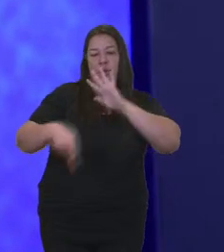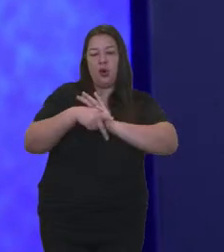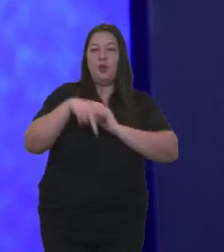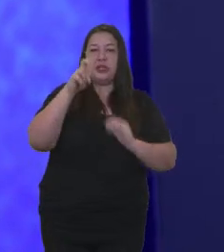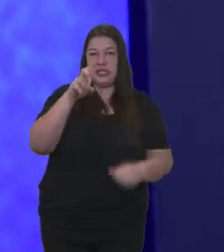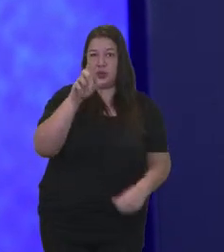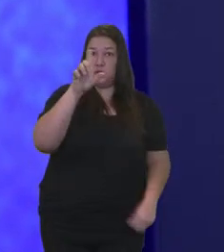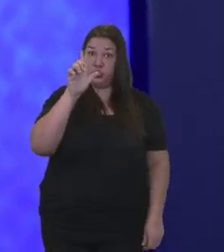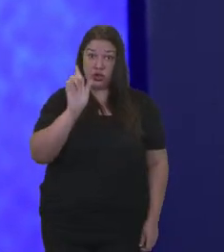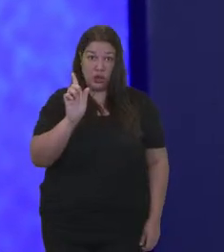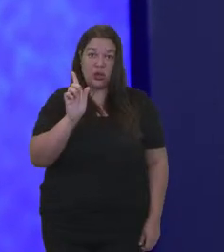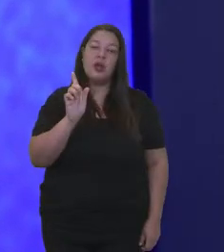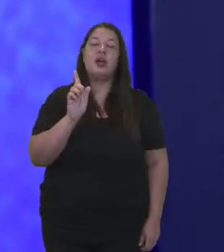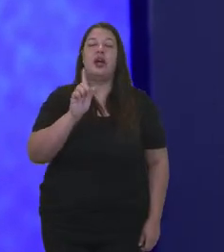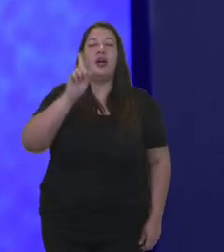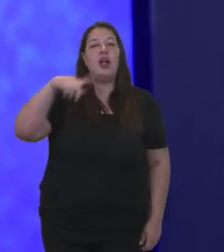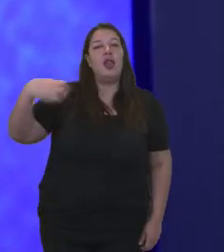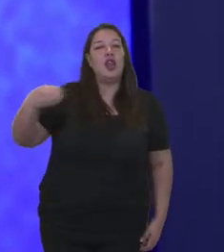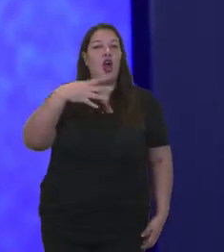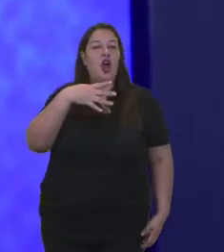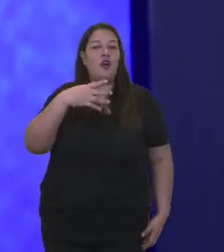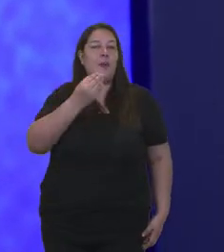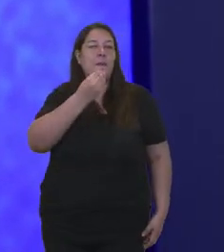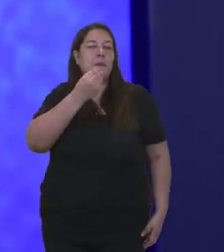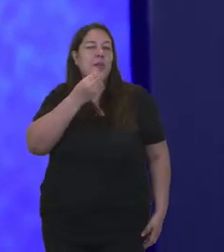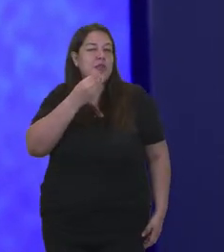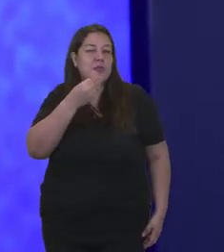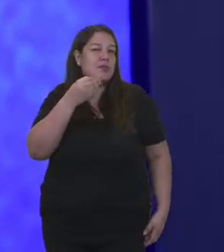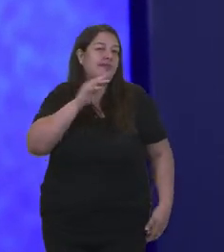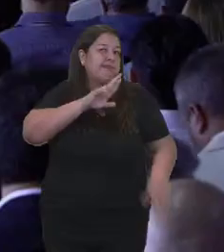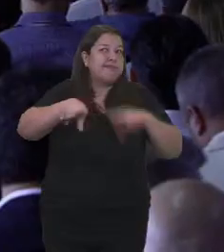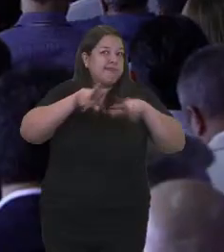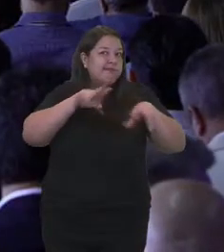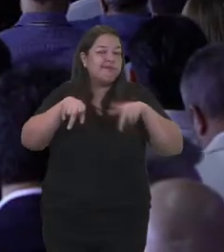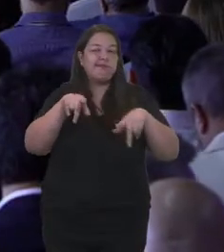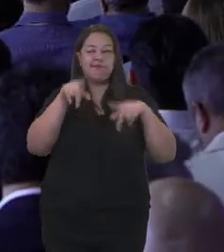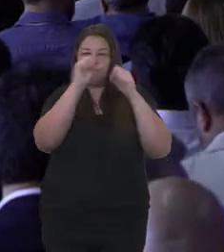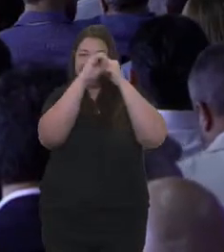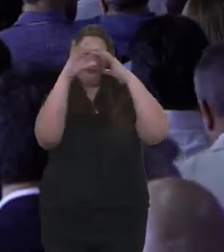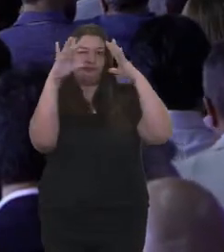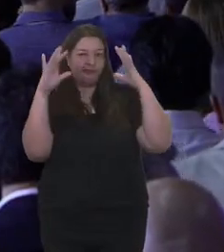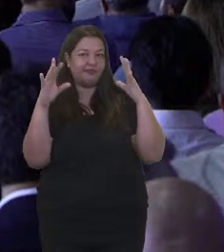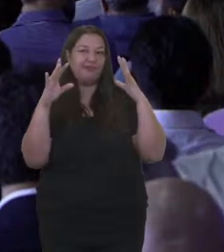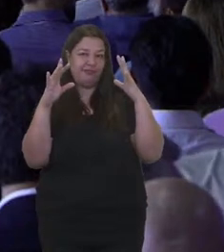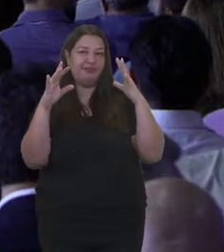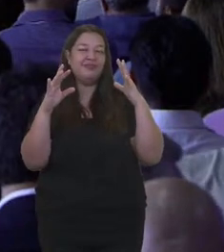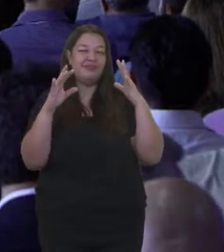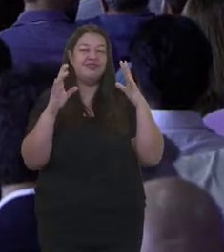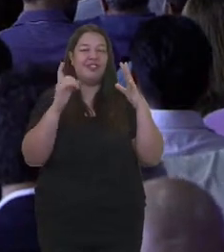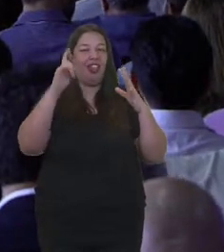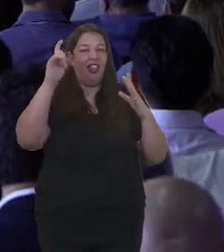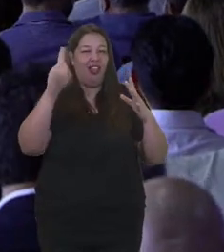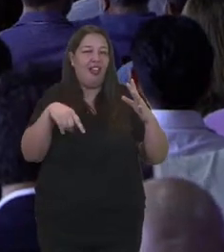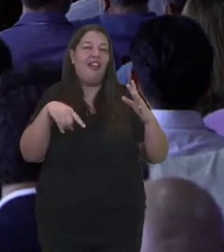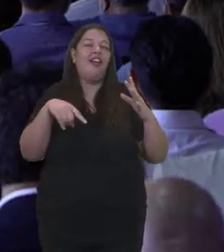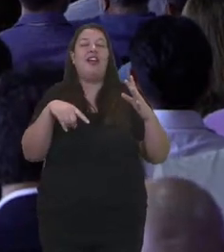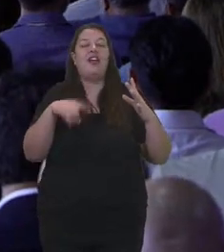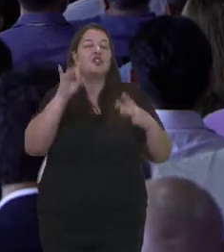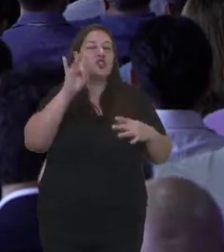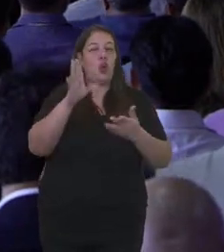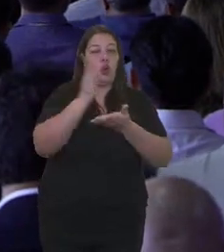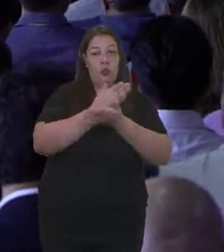in our hand, which is the 5G, which creates possibilities that we can imagine and implement. As always,